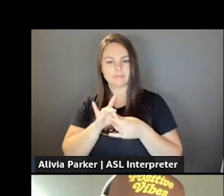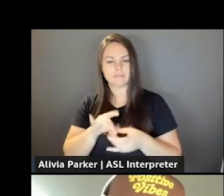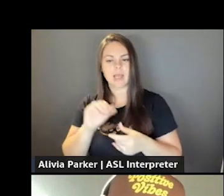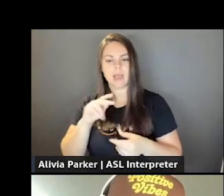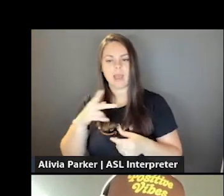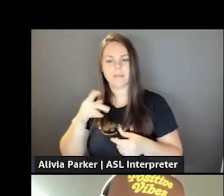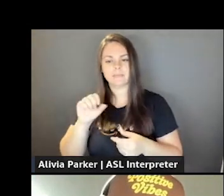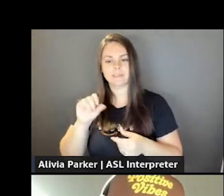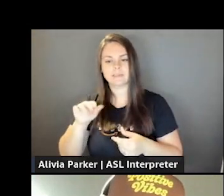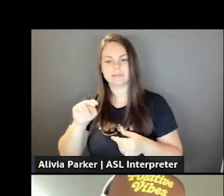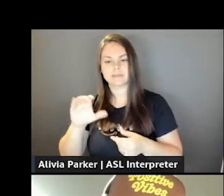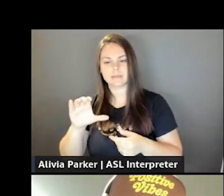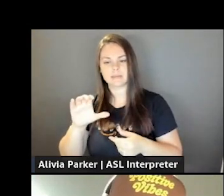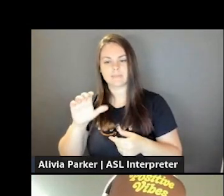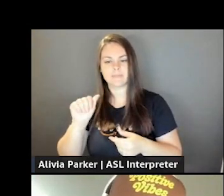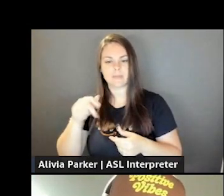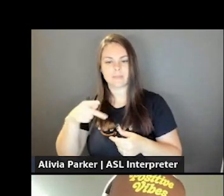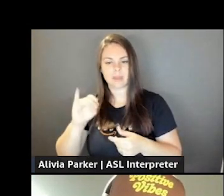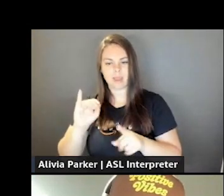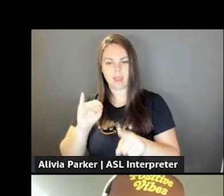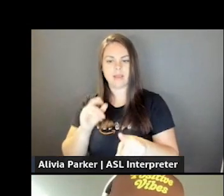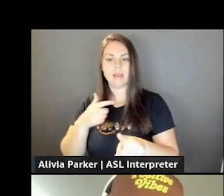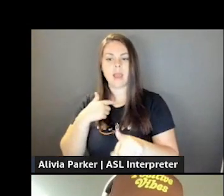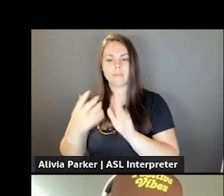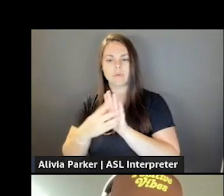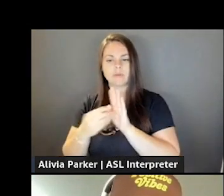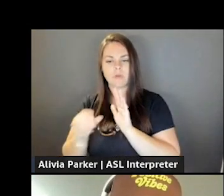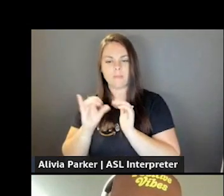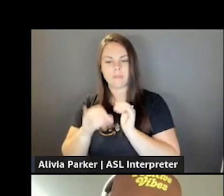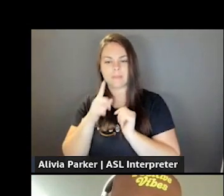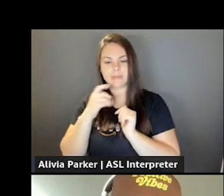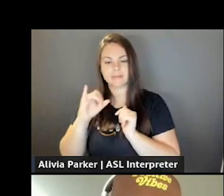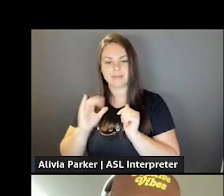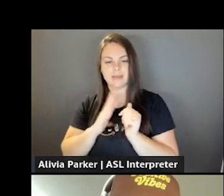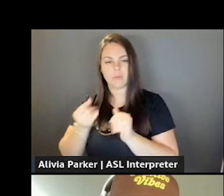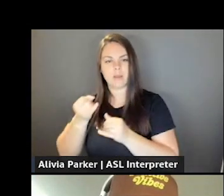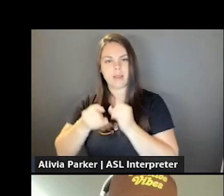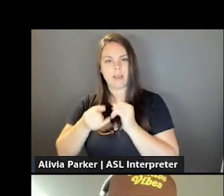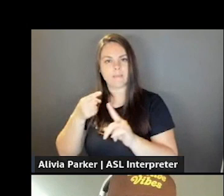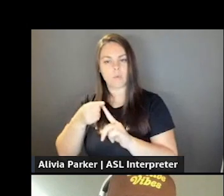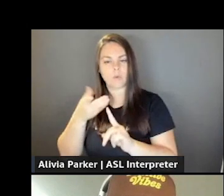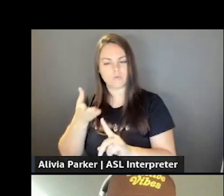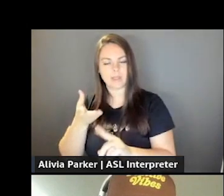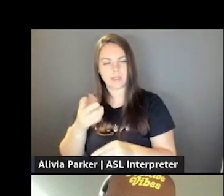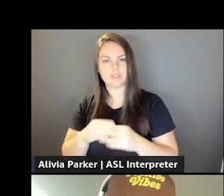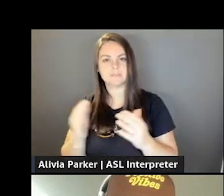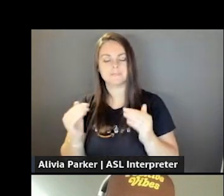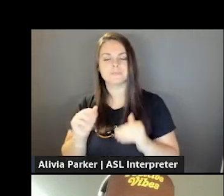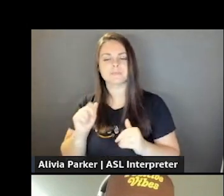GraphQL endpoint listed right here. I'm actually going to copy this for a second. We have our API ID, our API